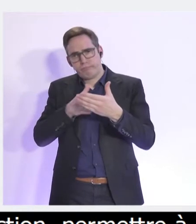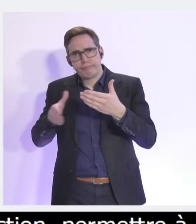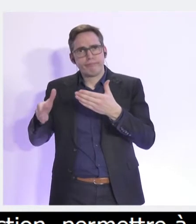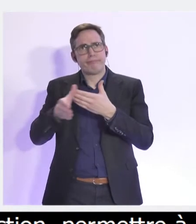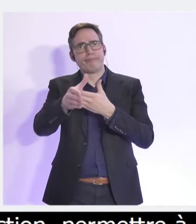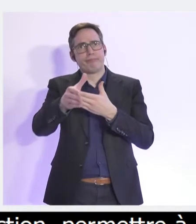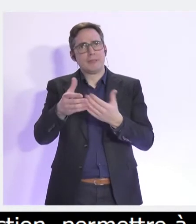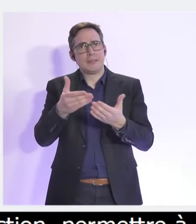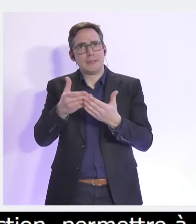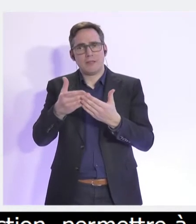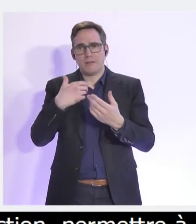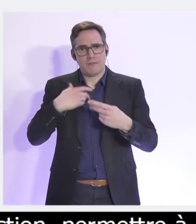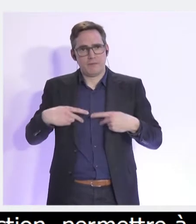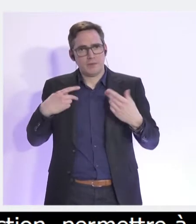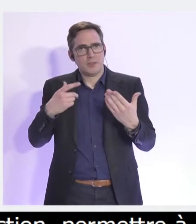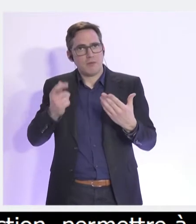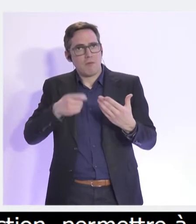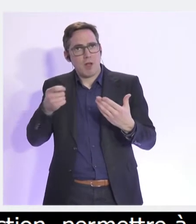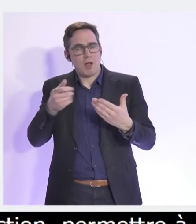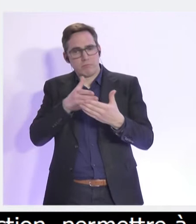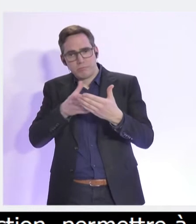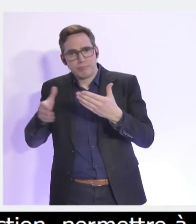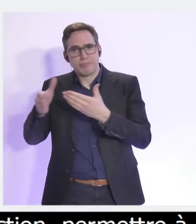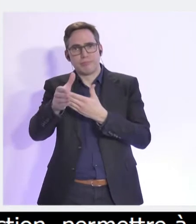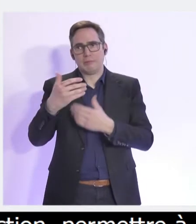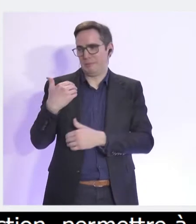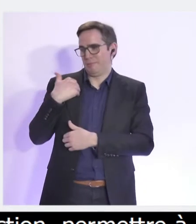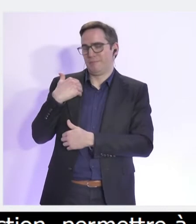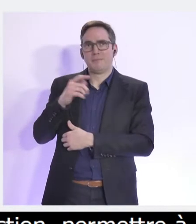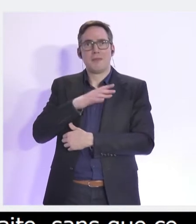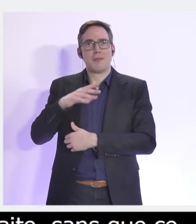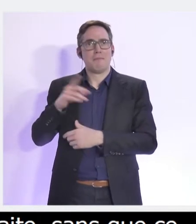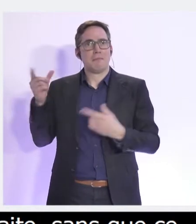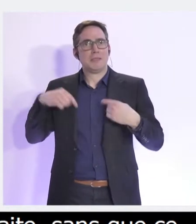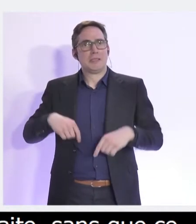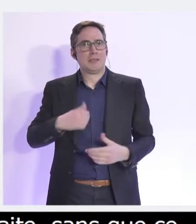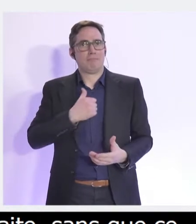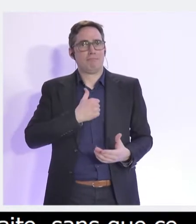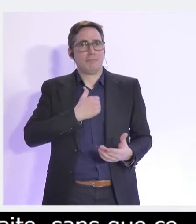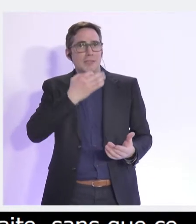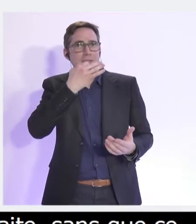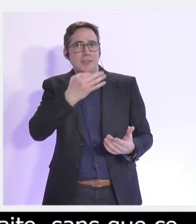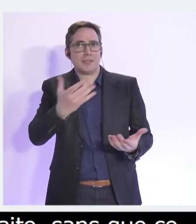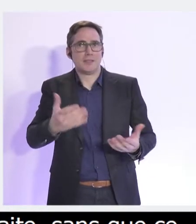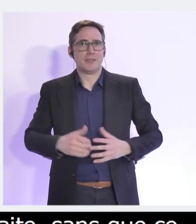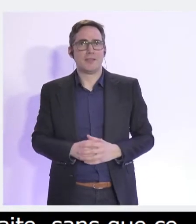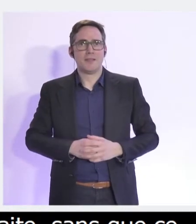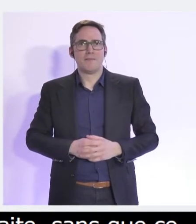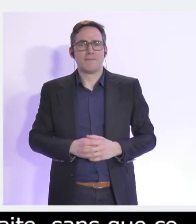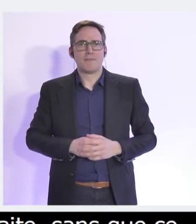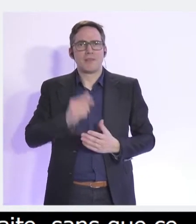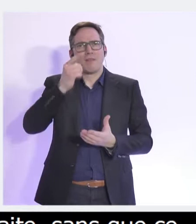during her intervention, don't look at the disability, but look at the